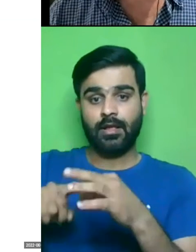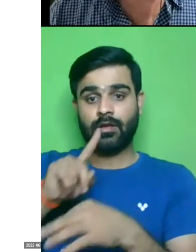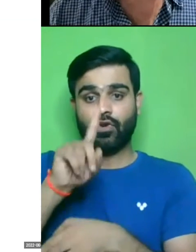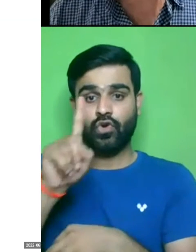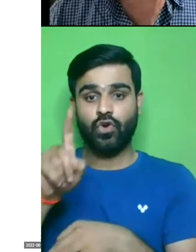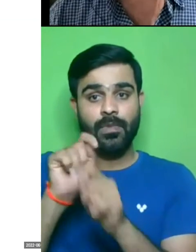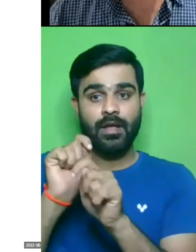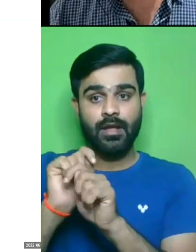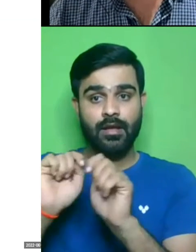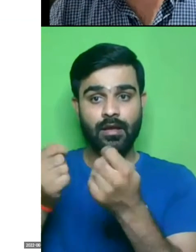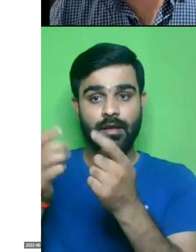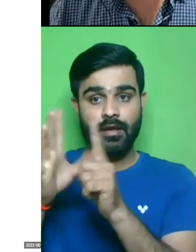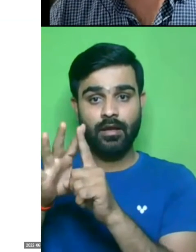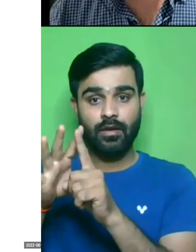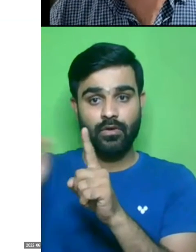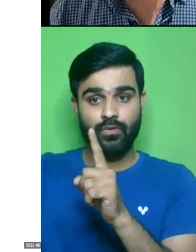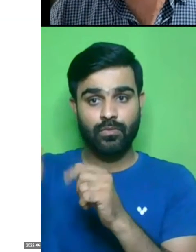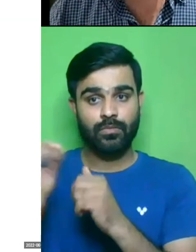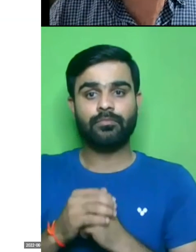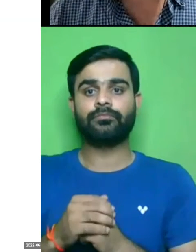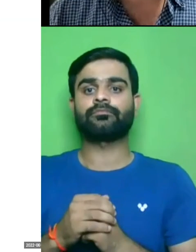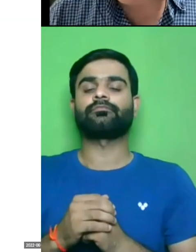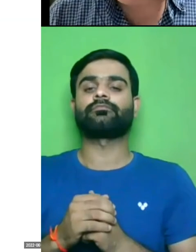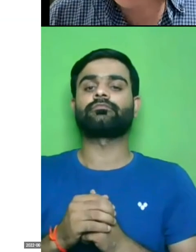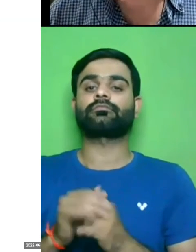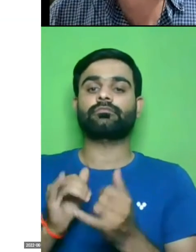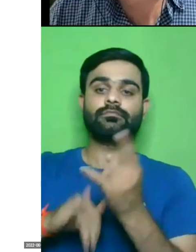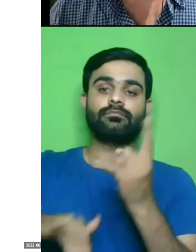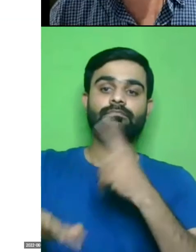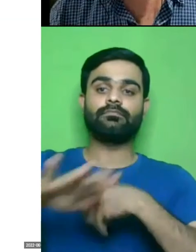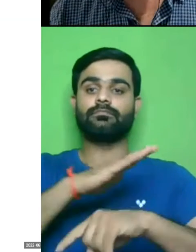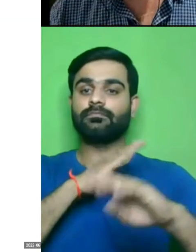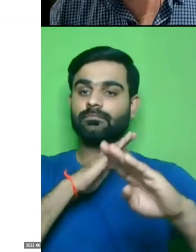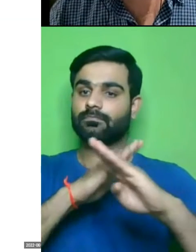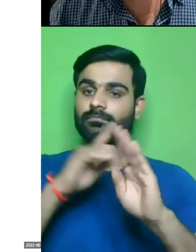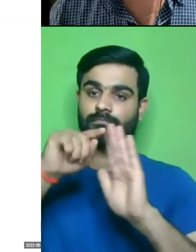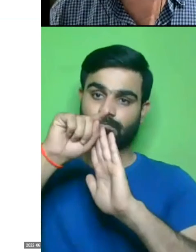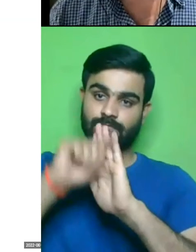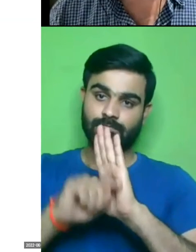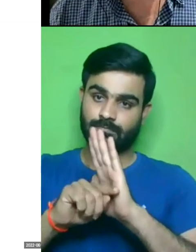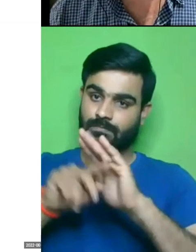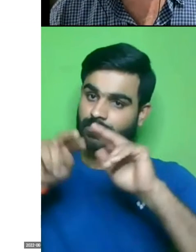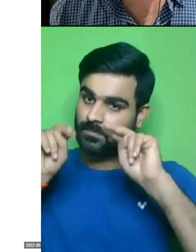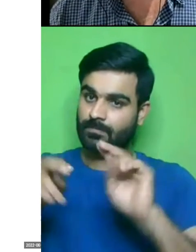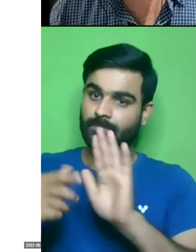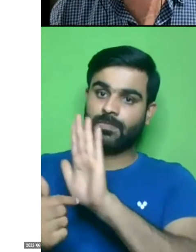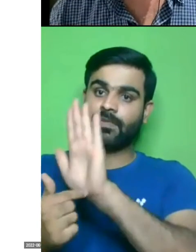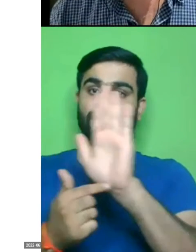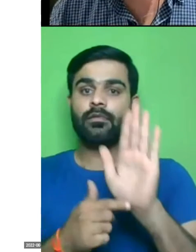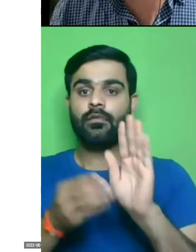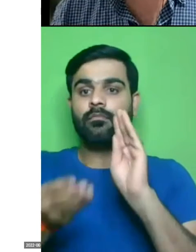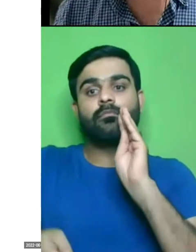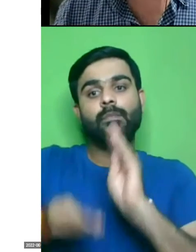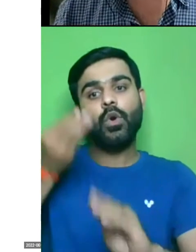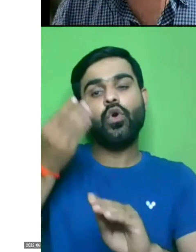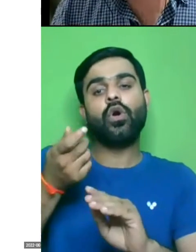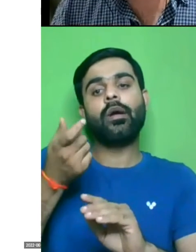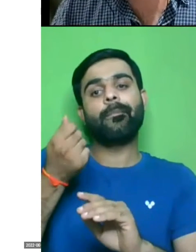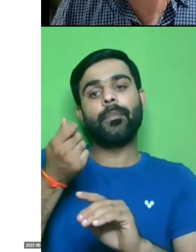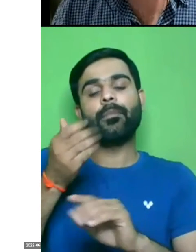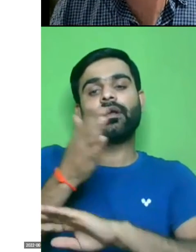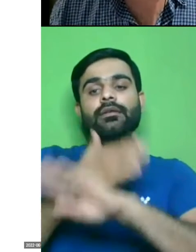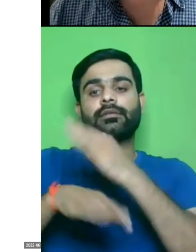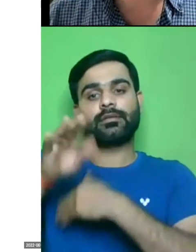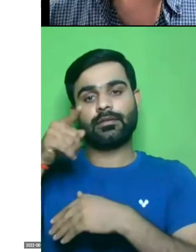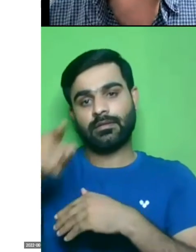to work. And social protection policies need to address the extra costs of disability.